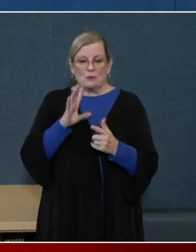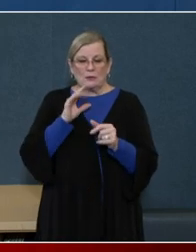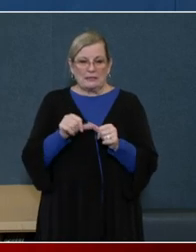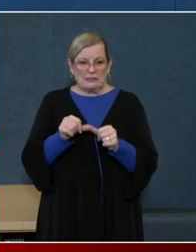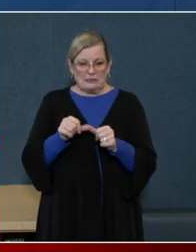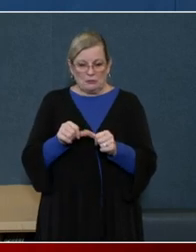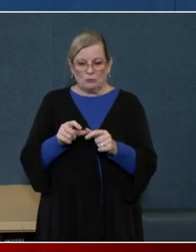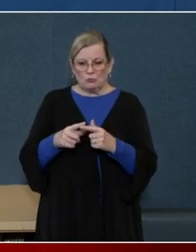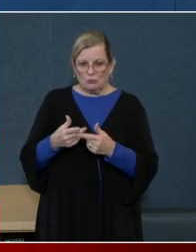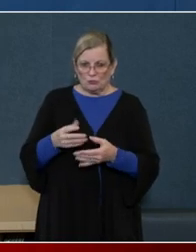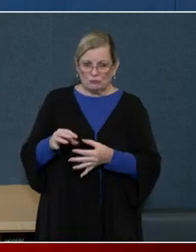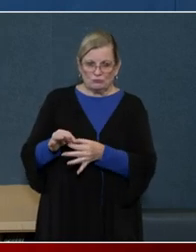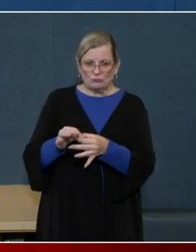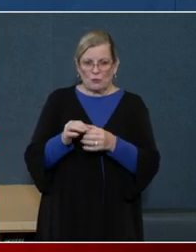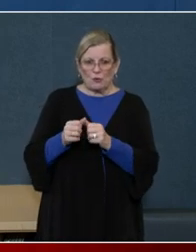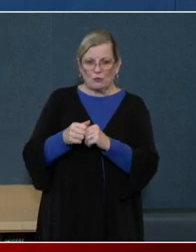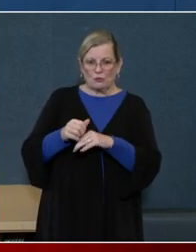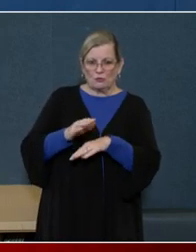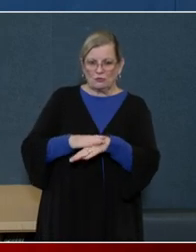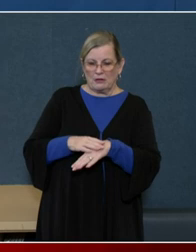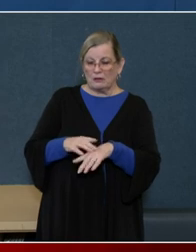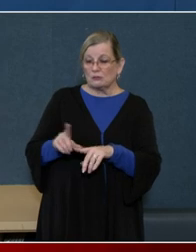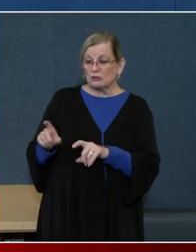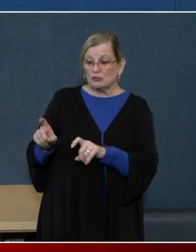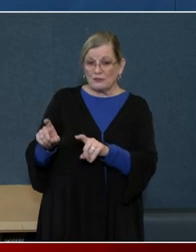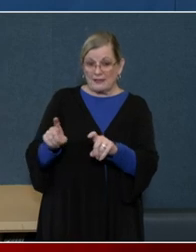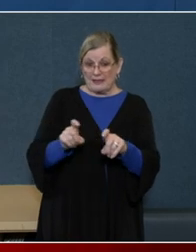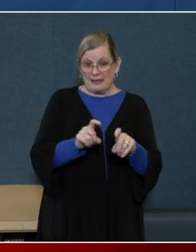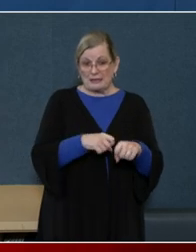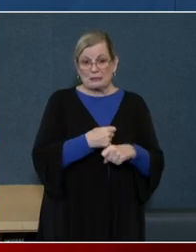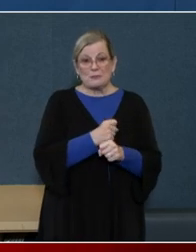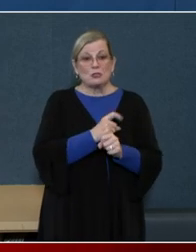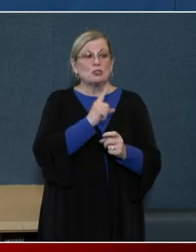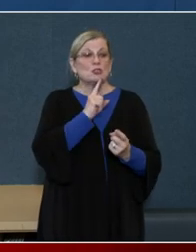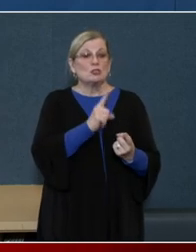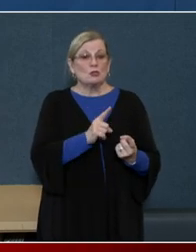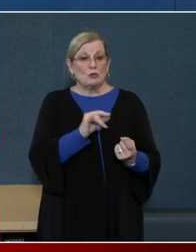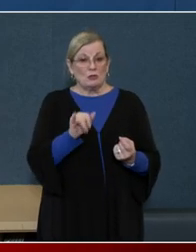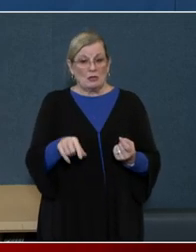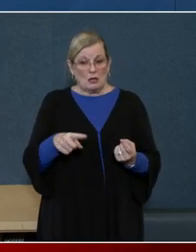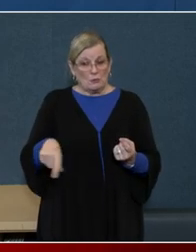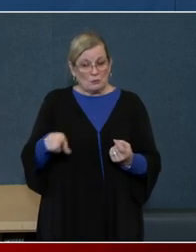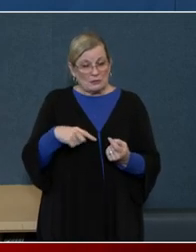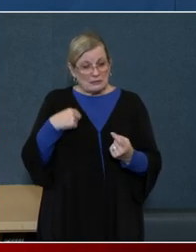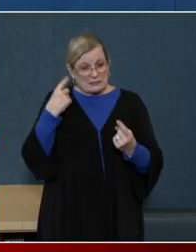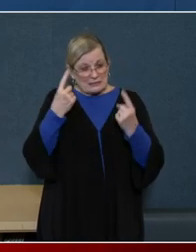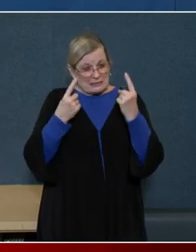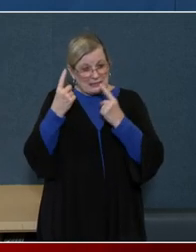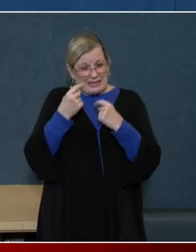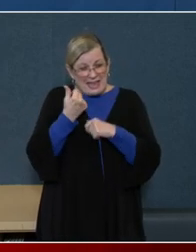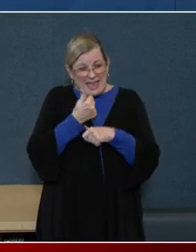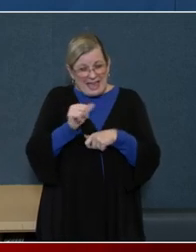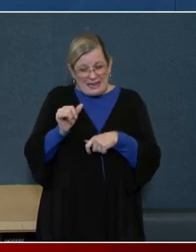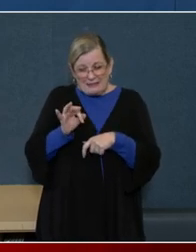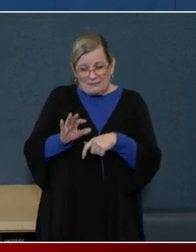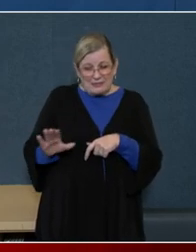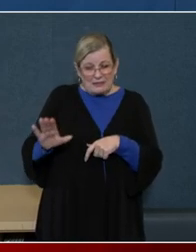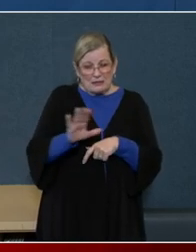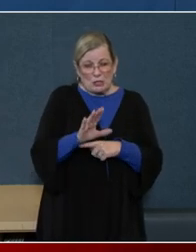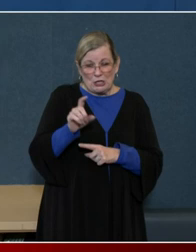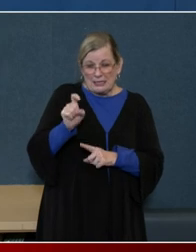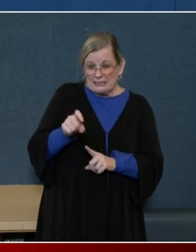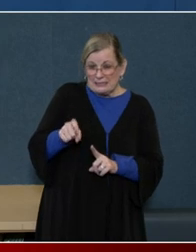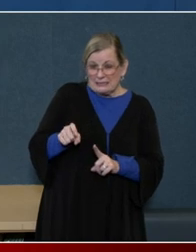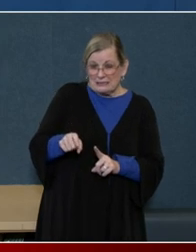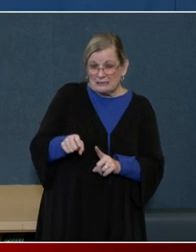our staff survey to ensure that we consider any needs of staff as we consider